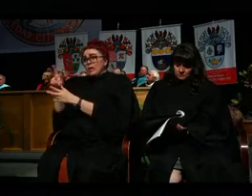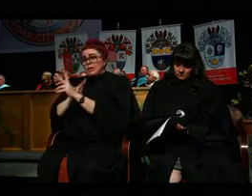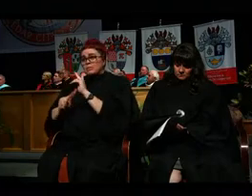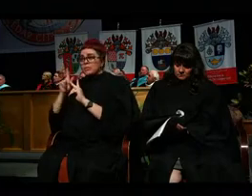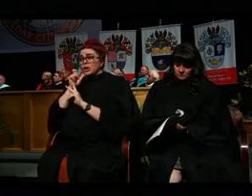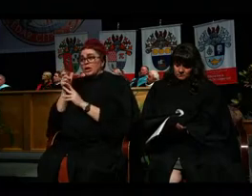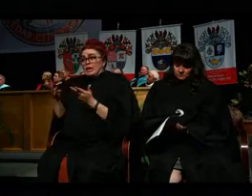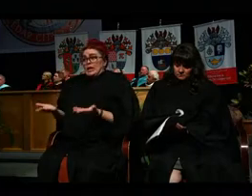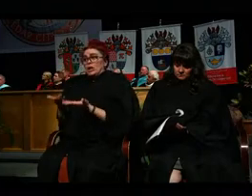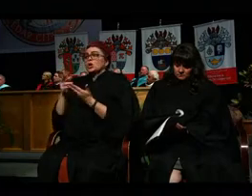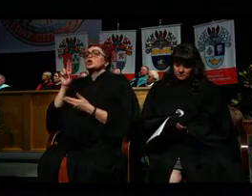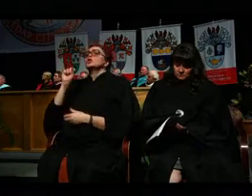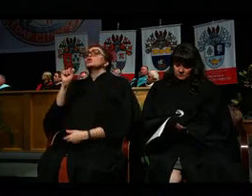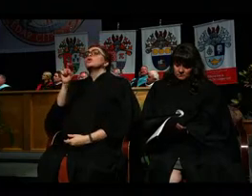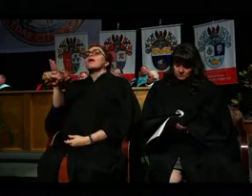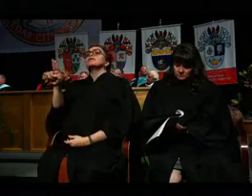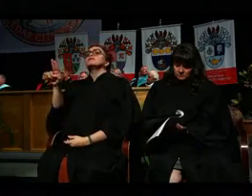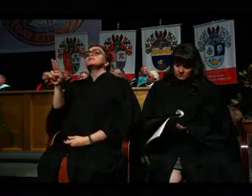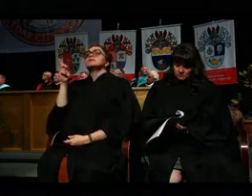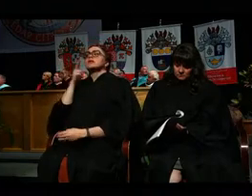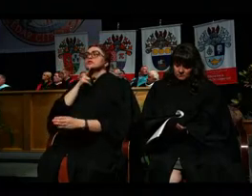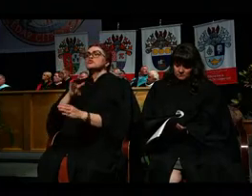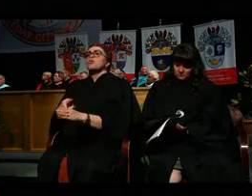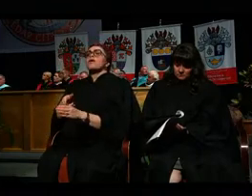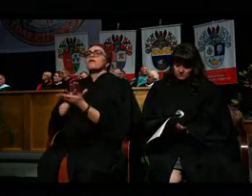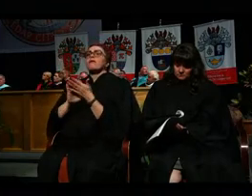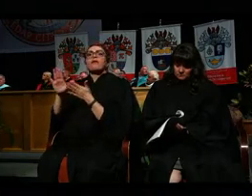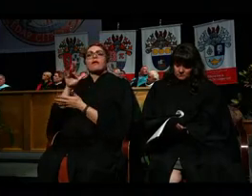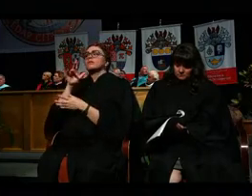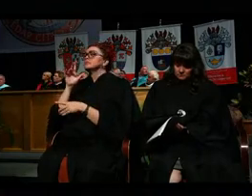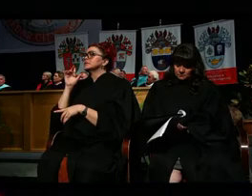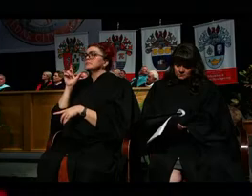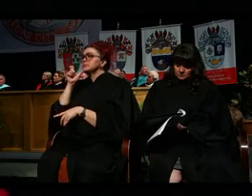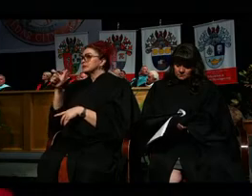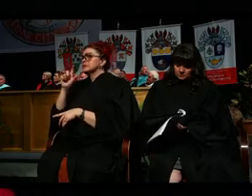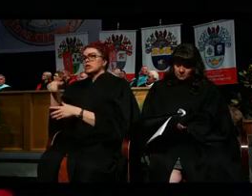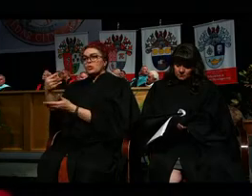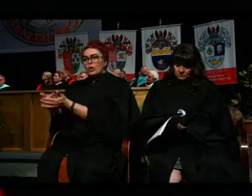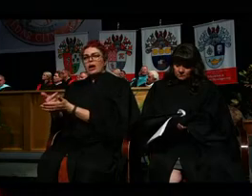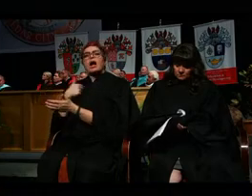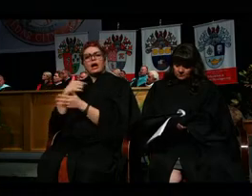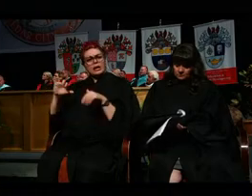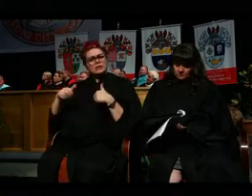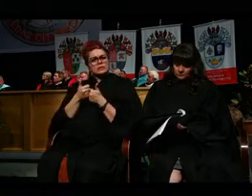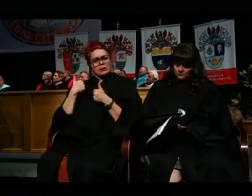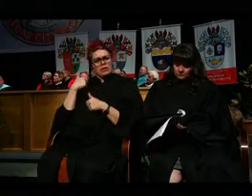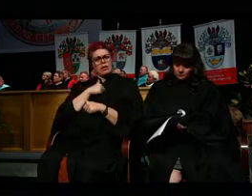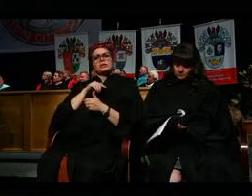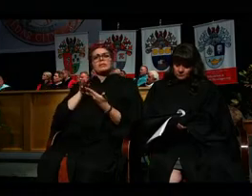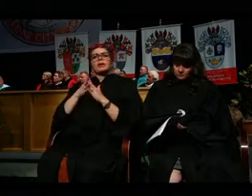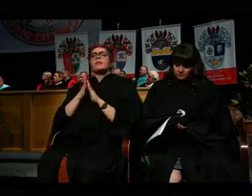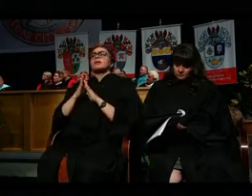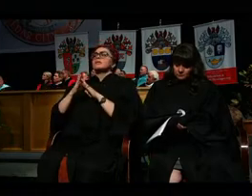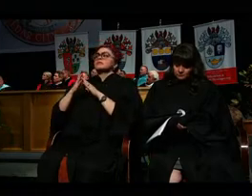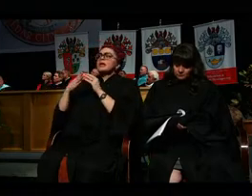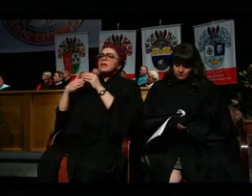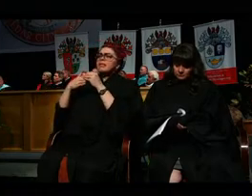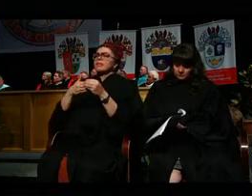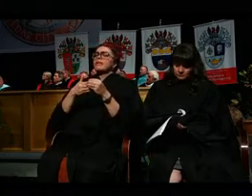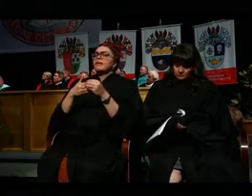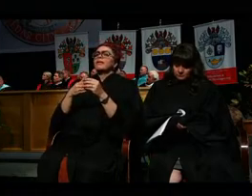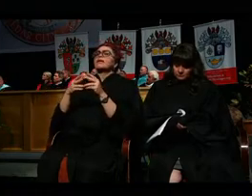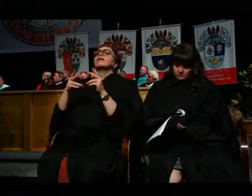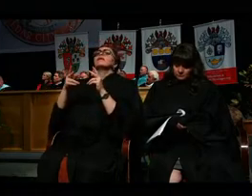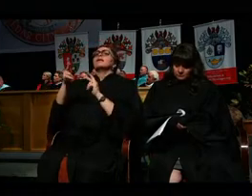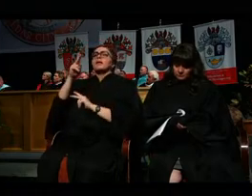alone who attended college but didn't graduate. I challenge us to become a leading public university in helping these